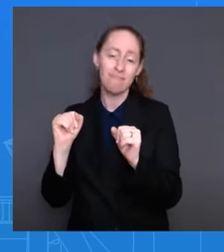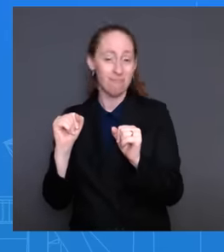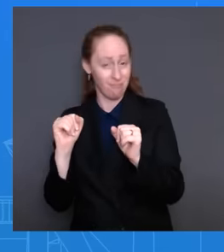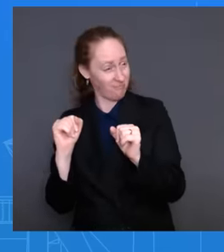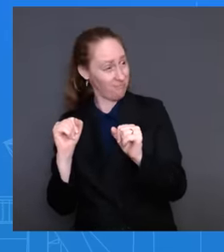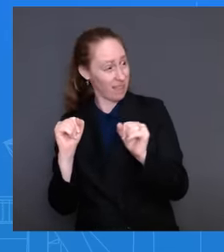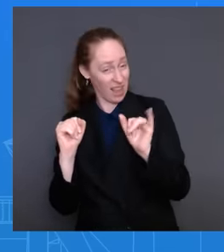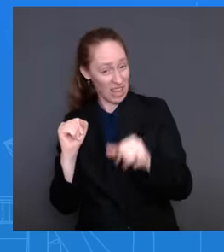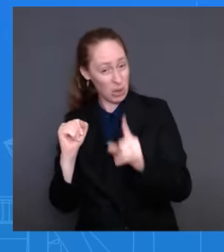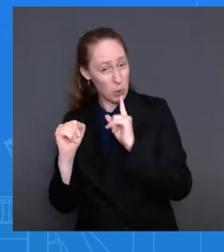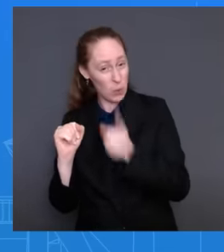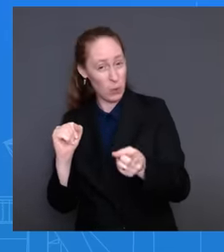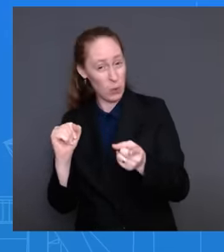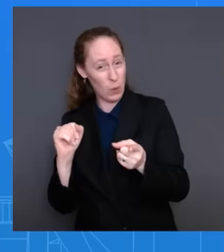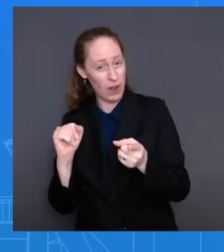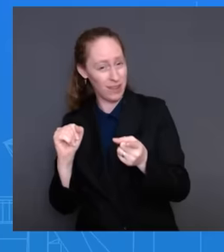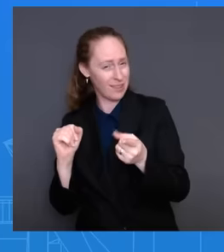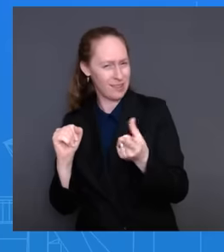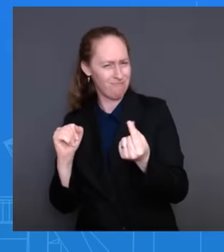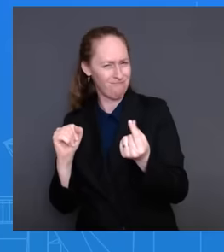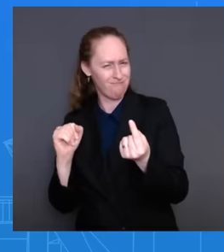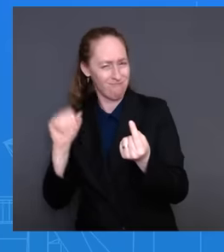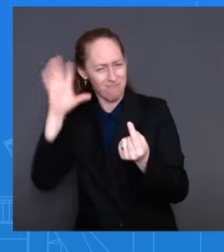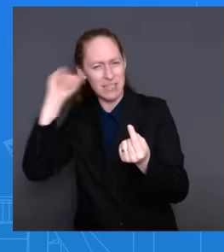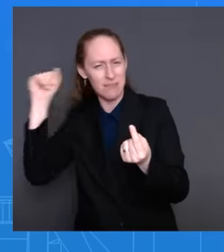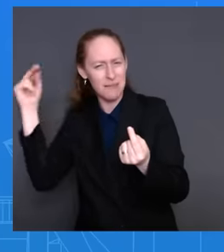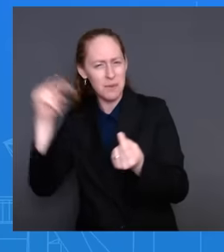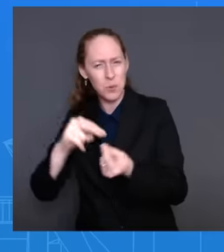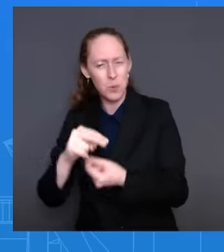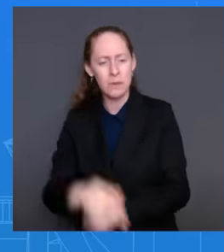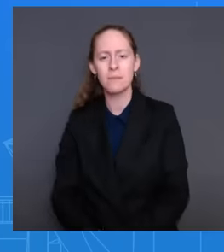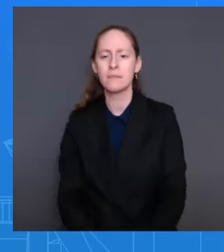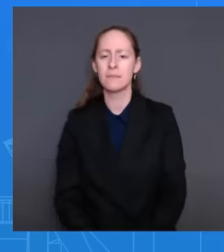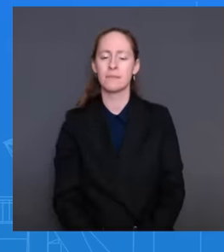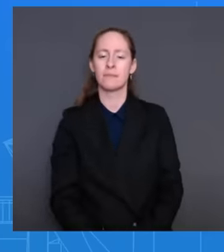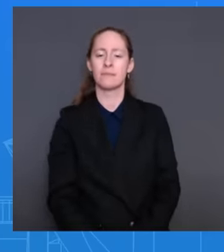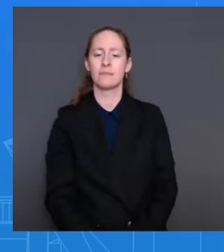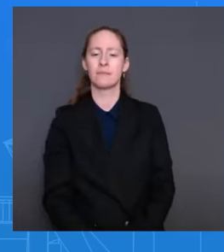believes that there are some rational Republicans